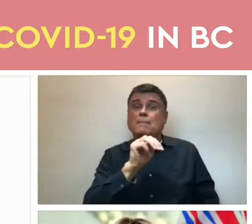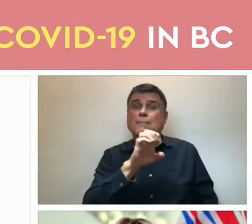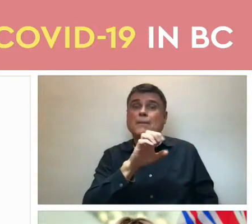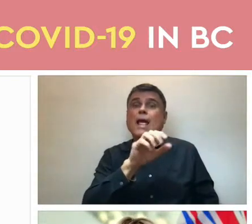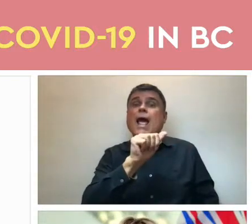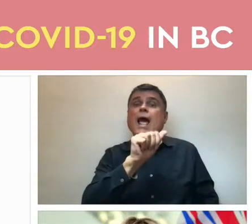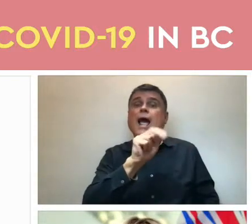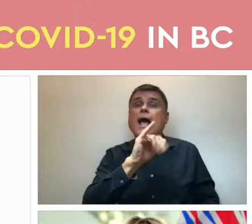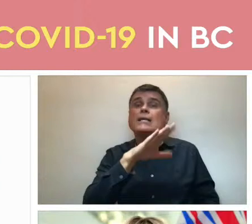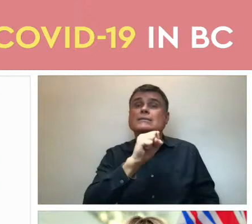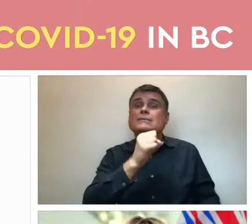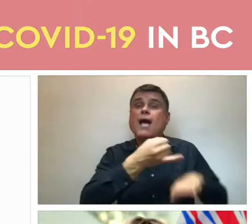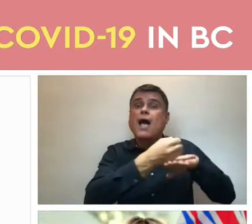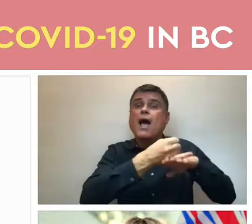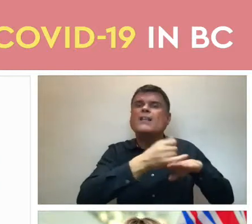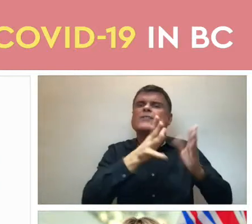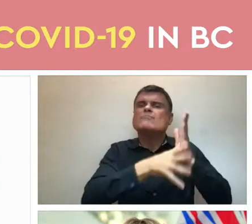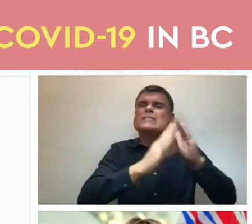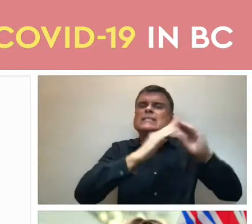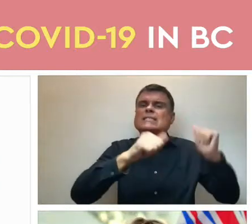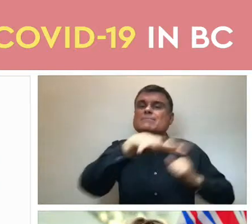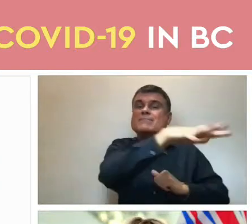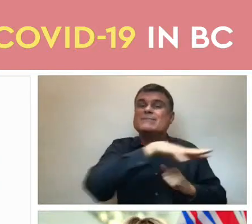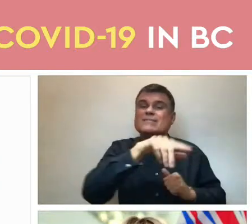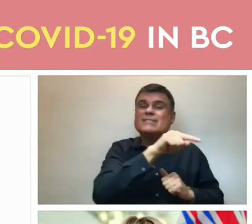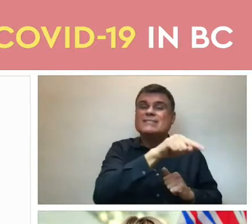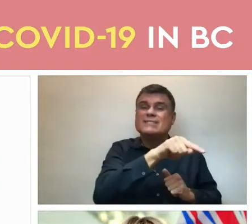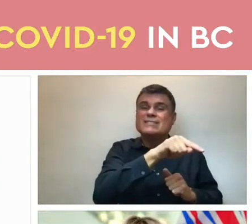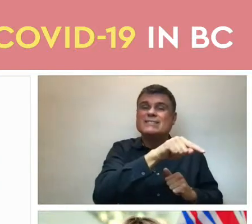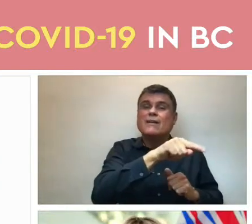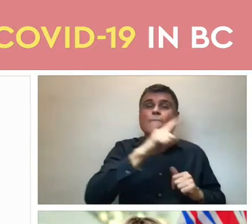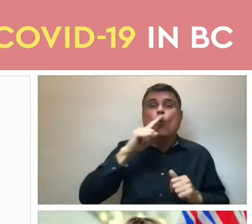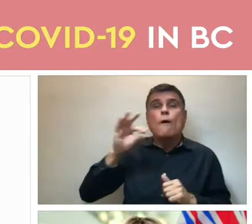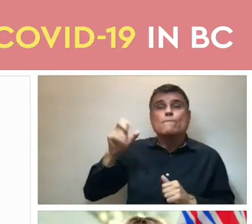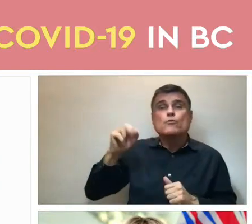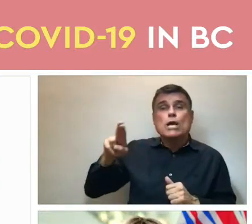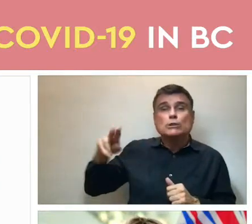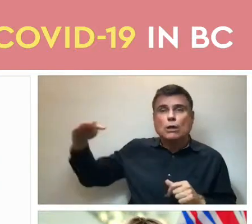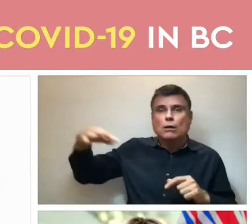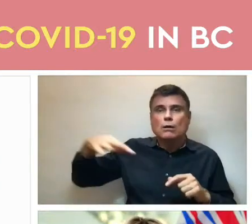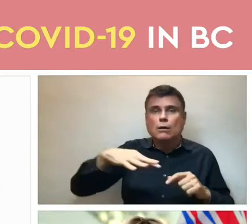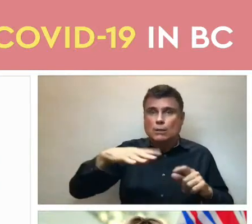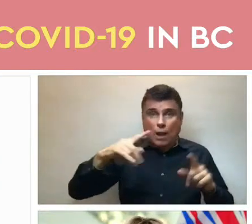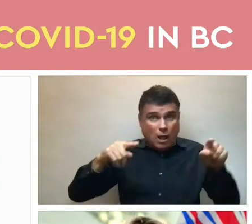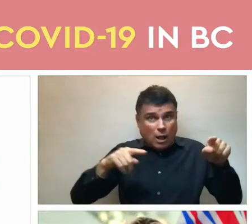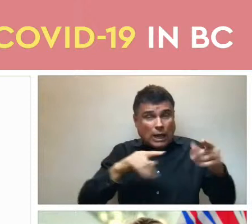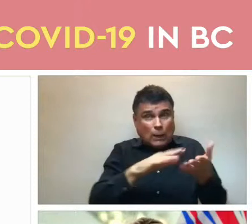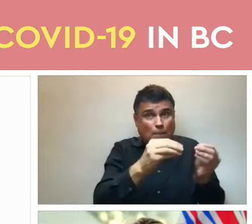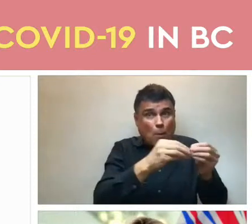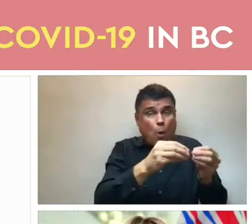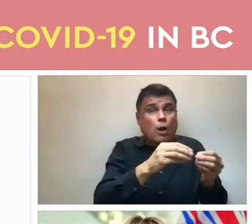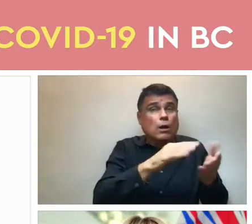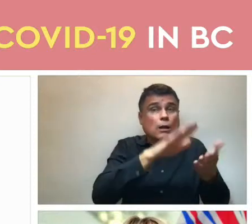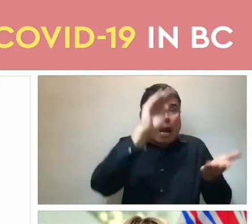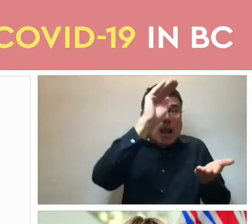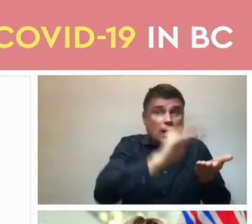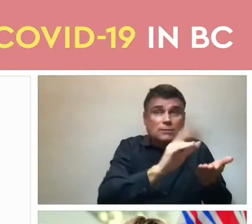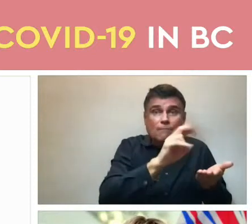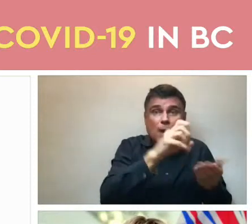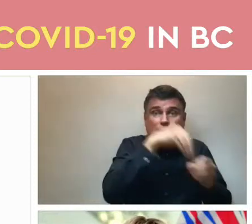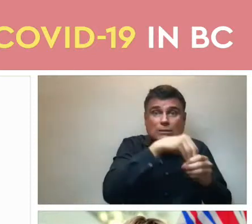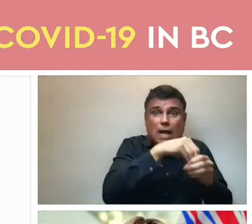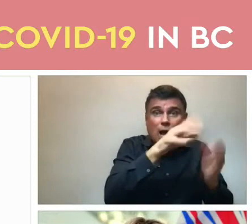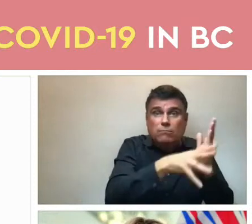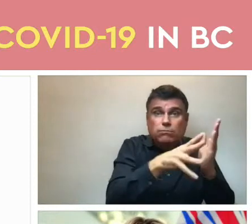wastewater detection and surveillance stayed low as well. So those are reassuring things that help us know that we're not